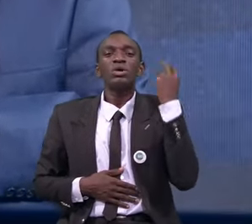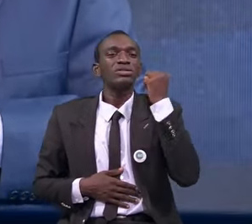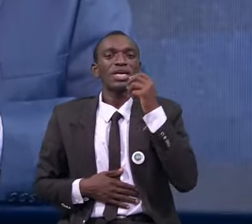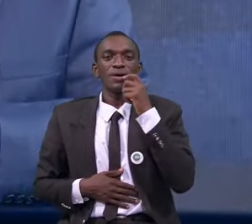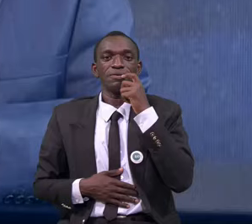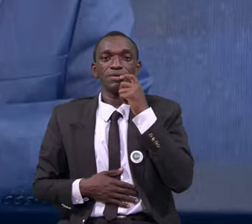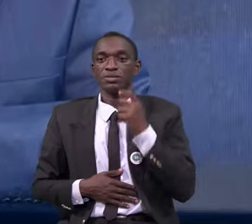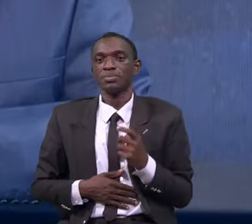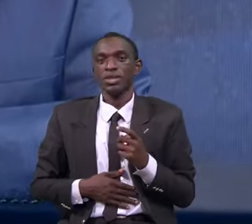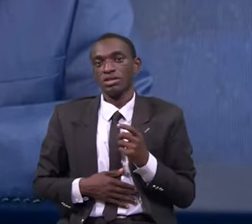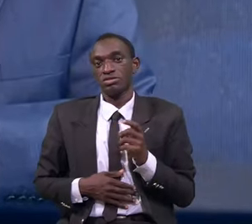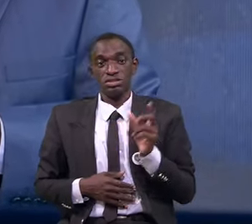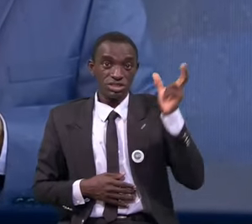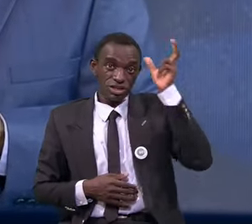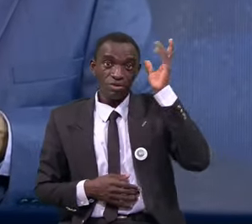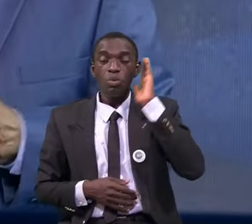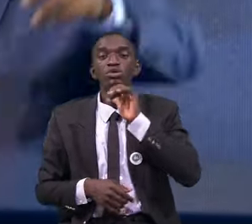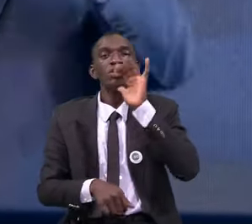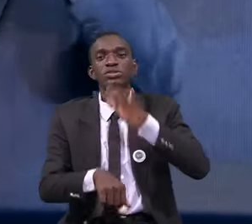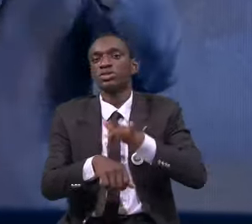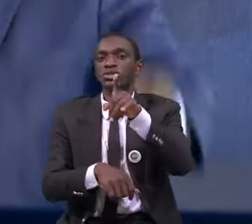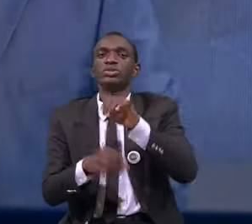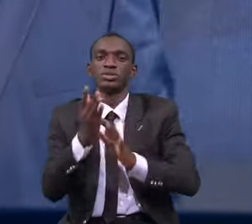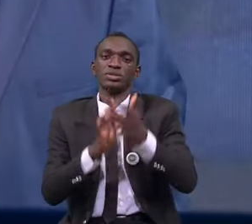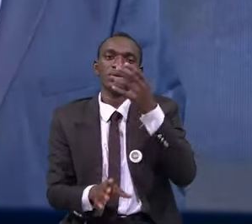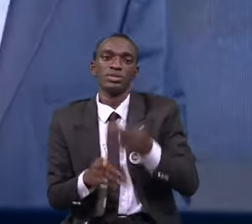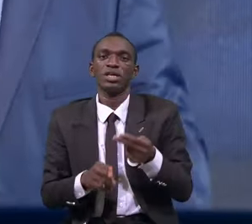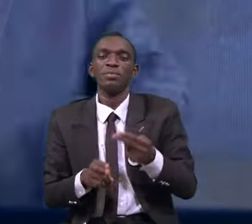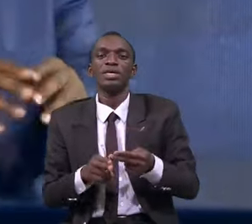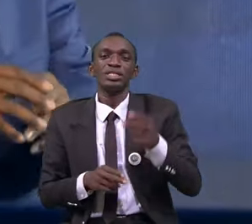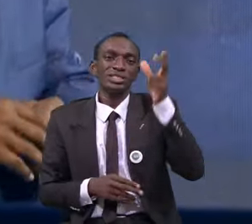He will not touch you. He will not touch you.